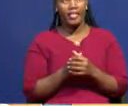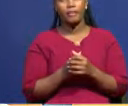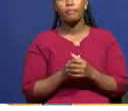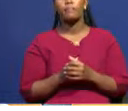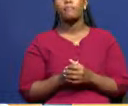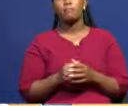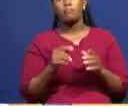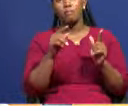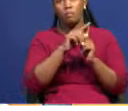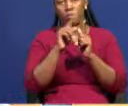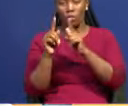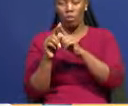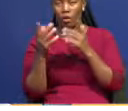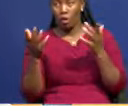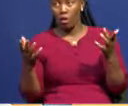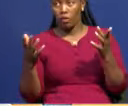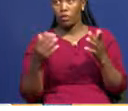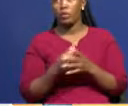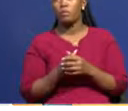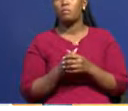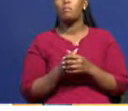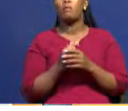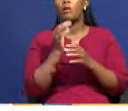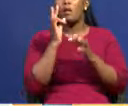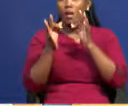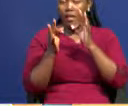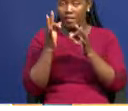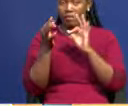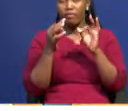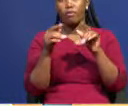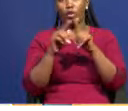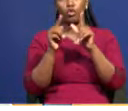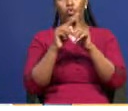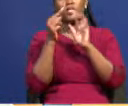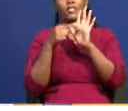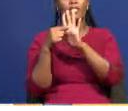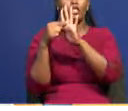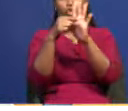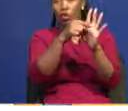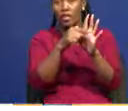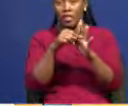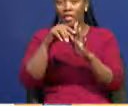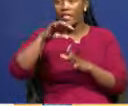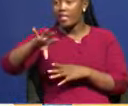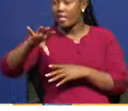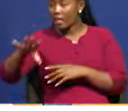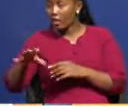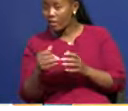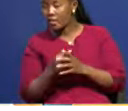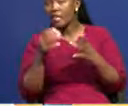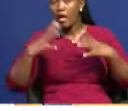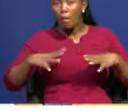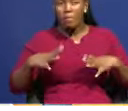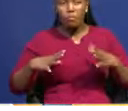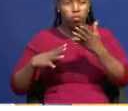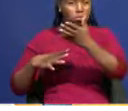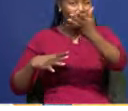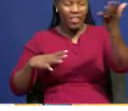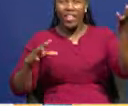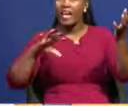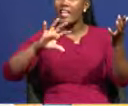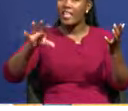will be, if it is reflected also in the counties, that the Mwananchi down there gets